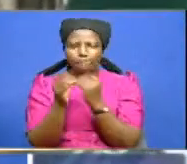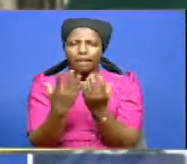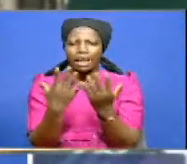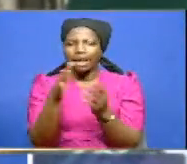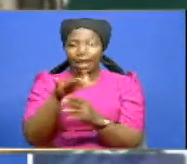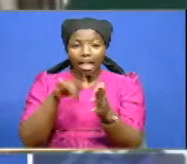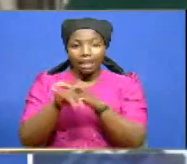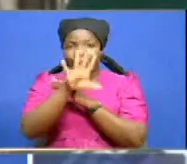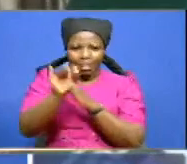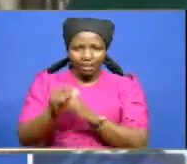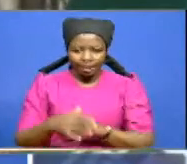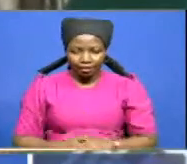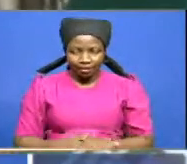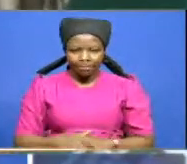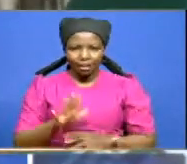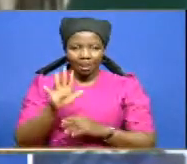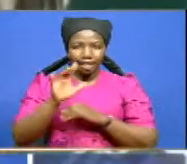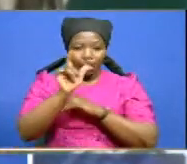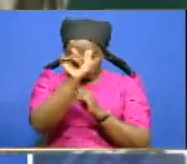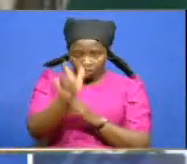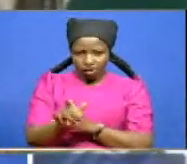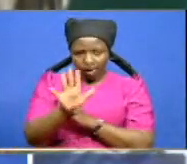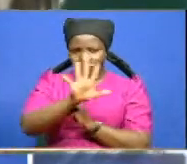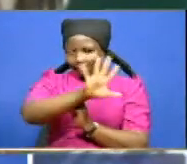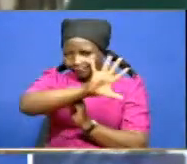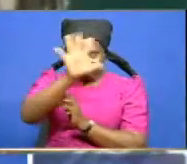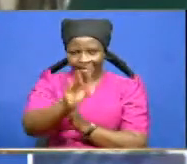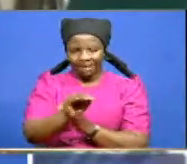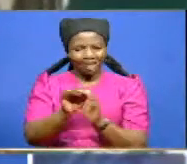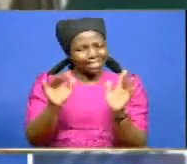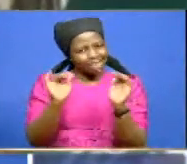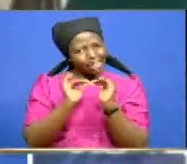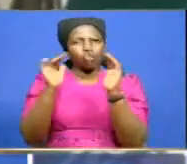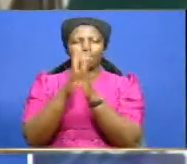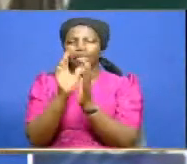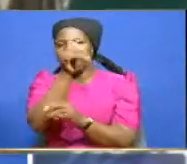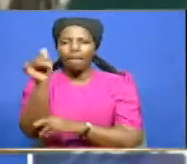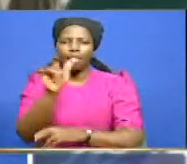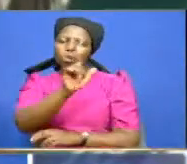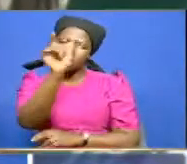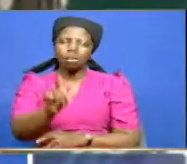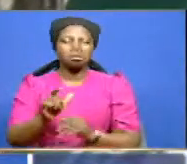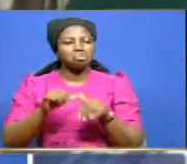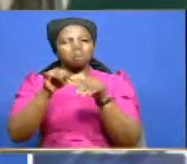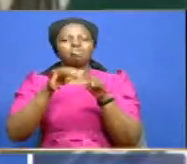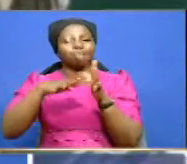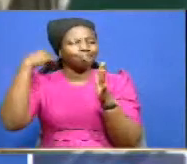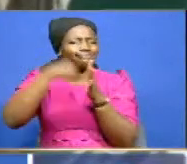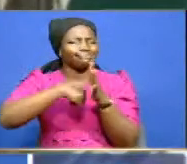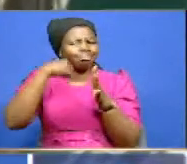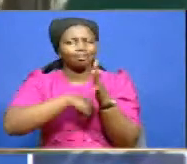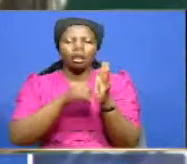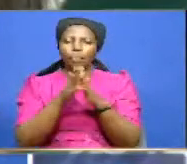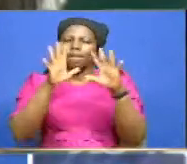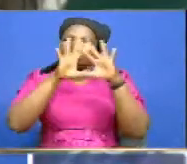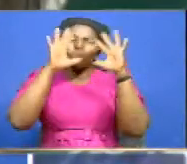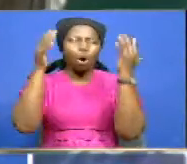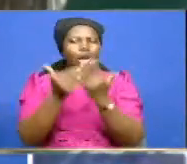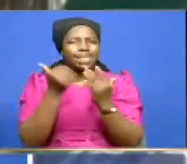of Africa, similar to other continents, continues to grapple with the global